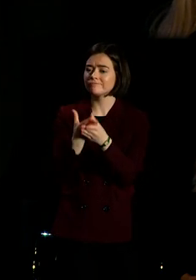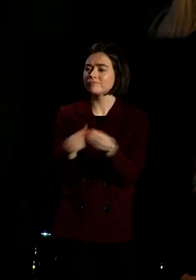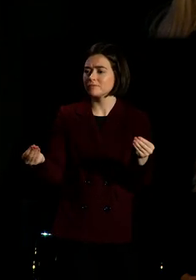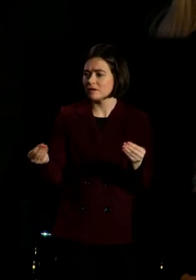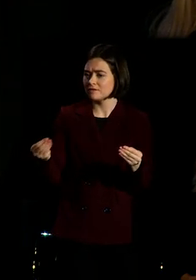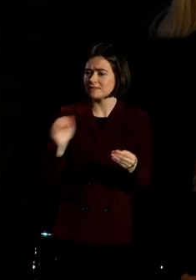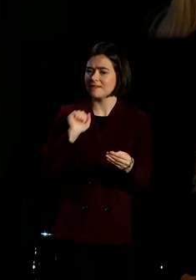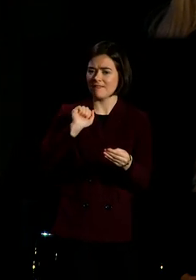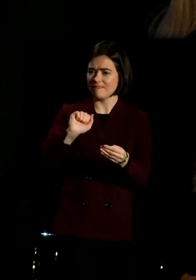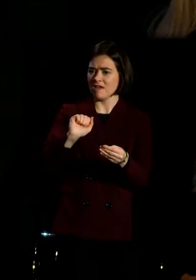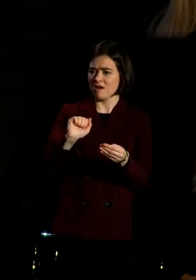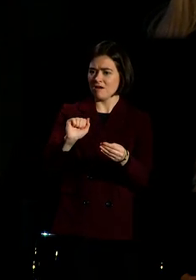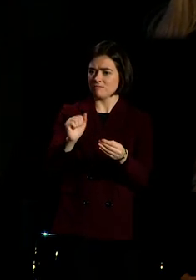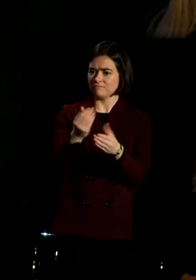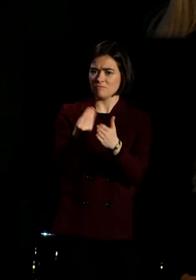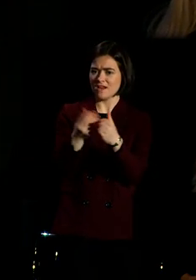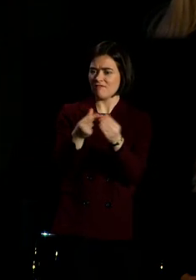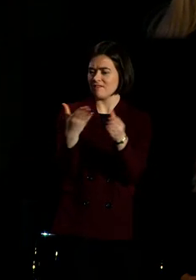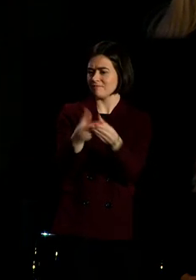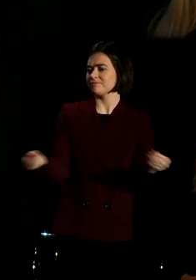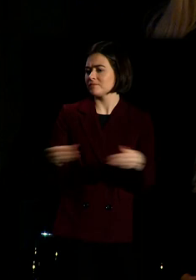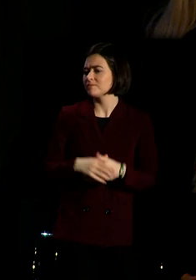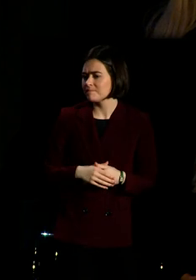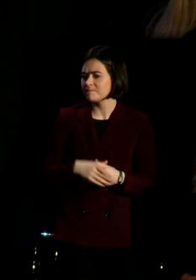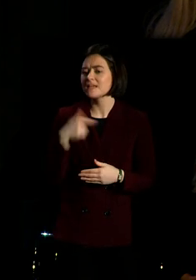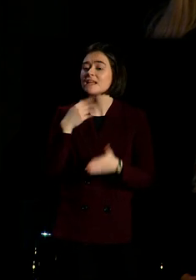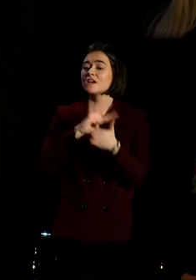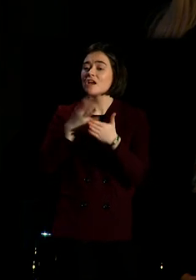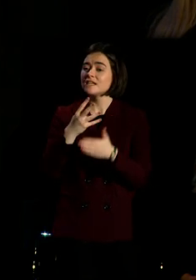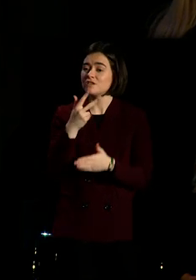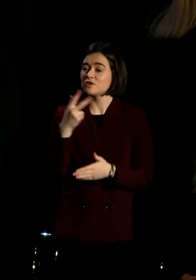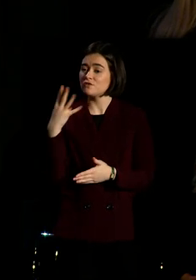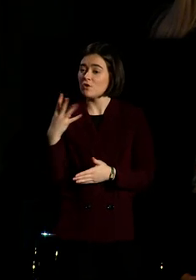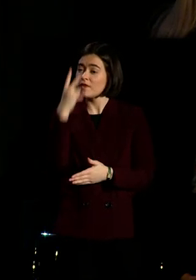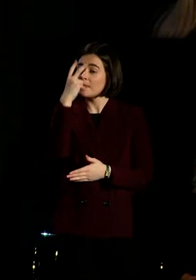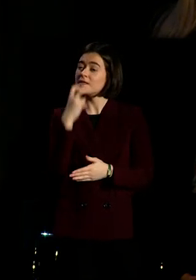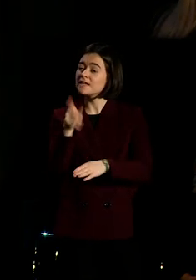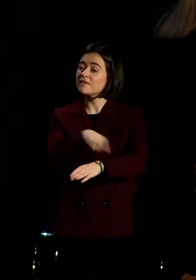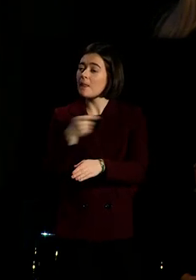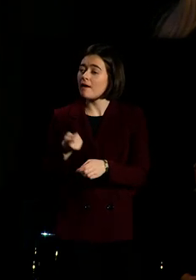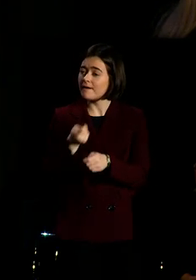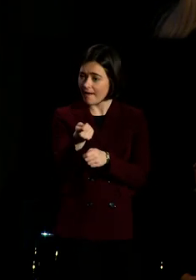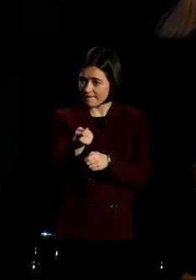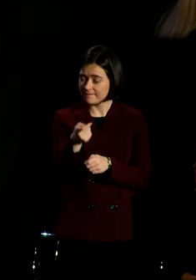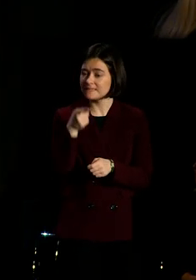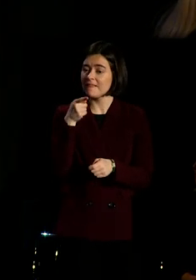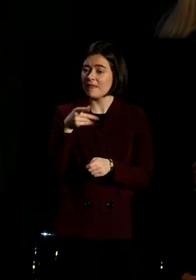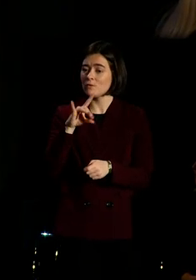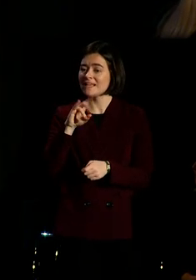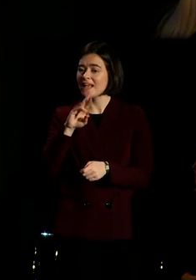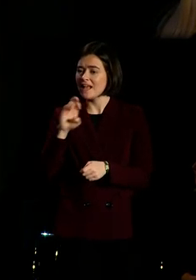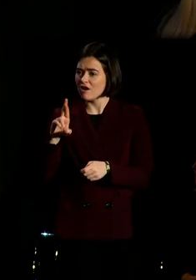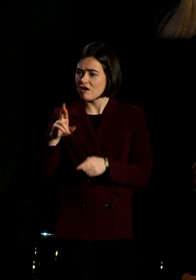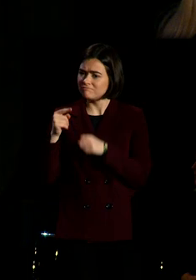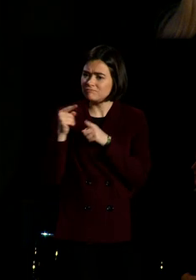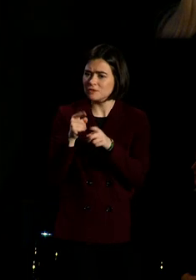abolished, their assets confiscated. In 1934, the Night of the Long Knives was Hitler's great purge when he